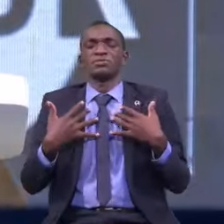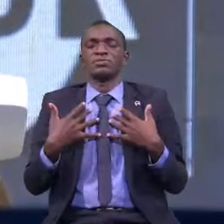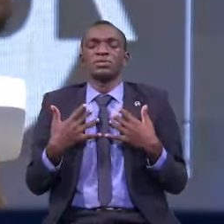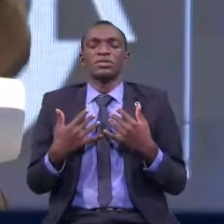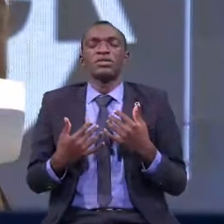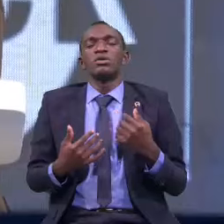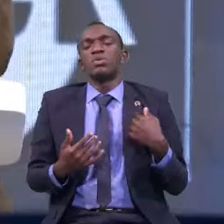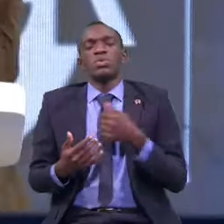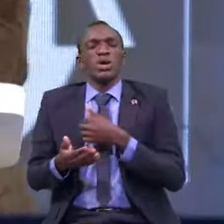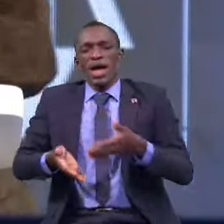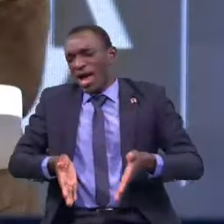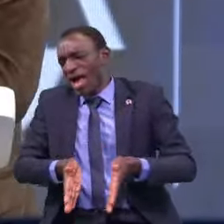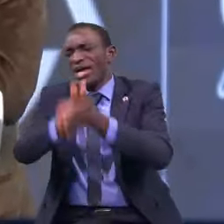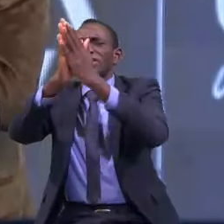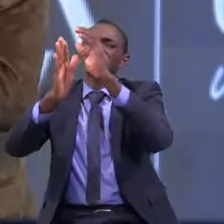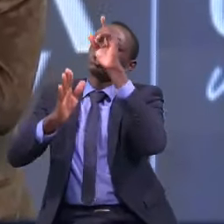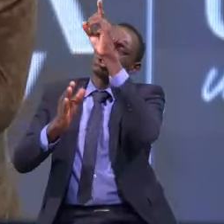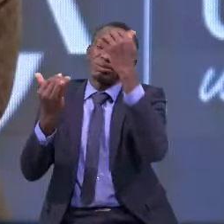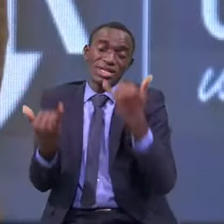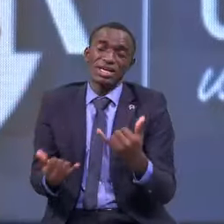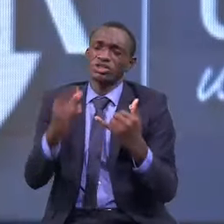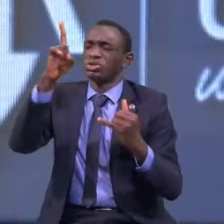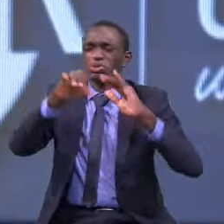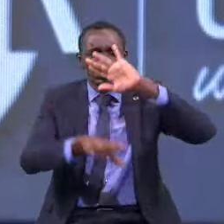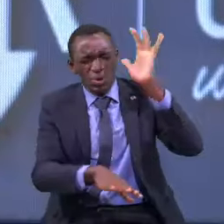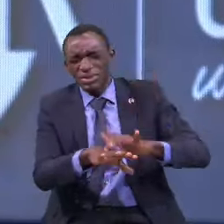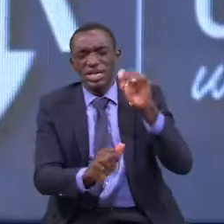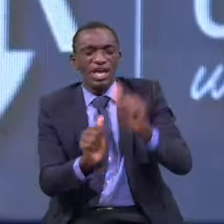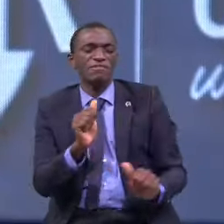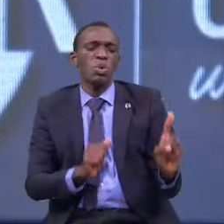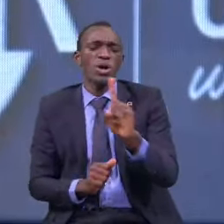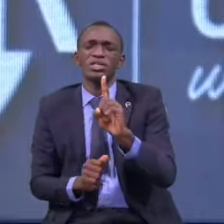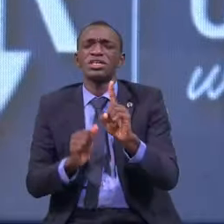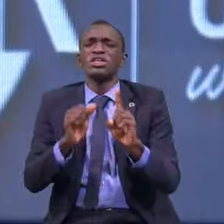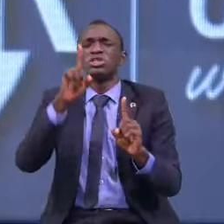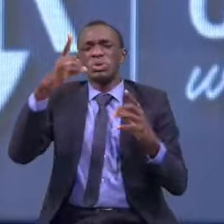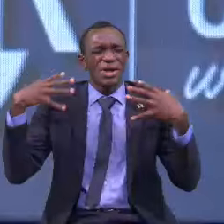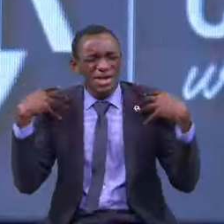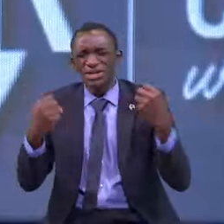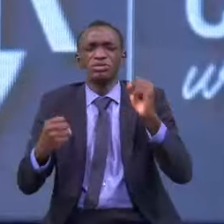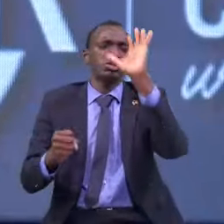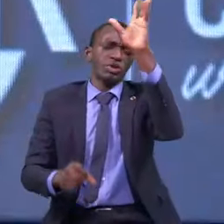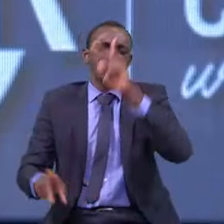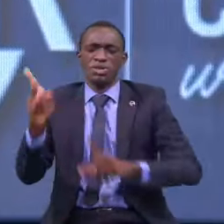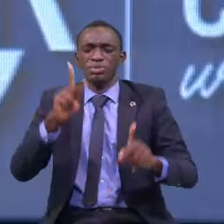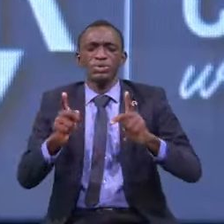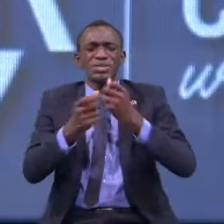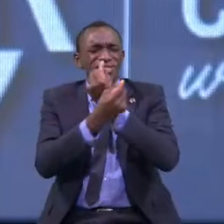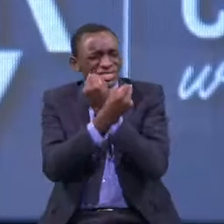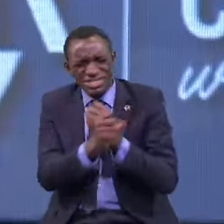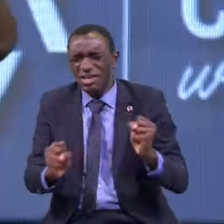We're asking tonight you touch everyone. Heal your people. Save your